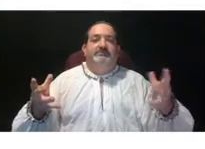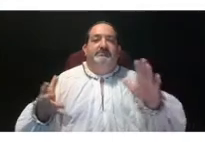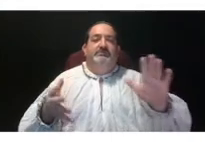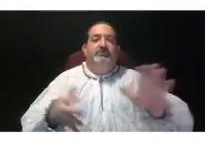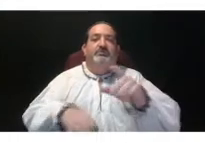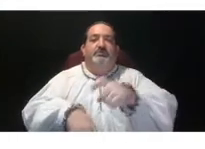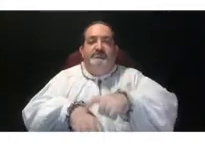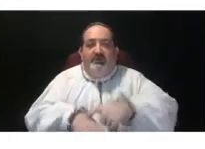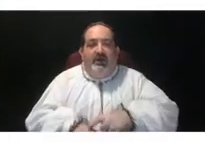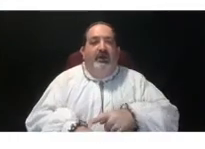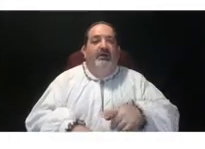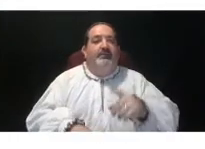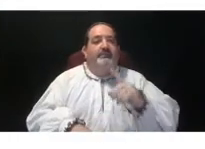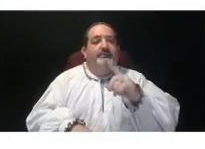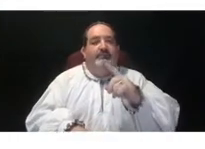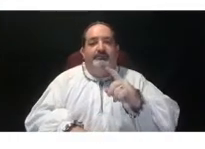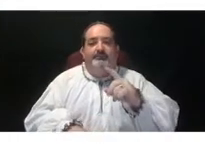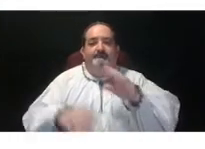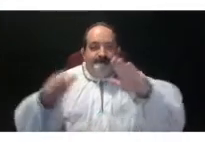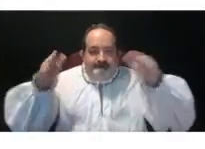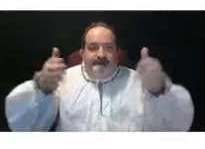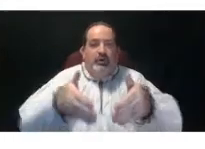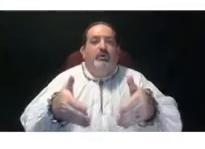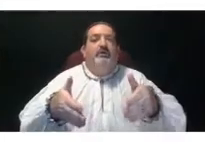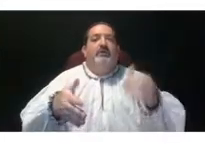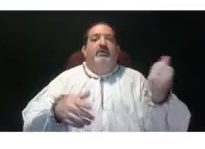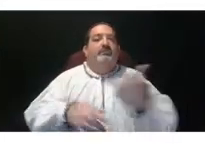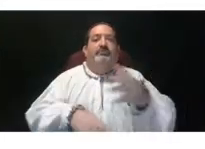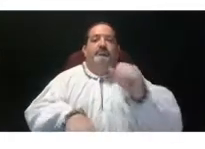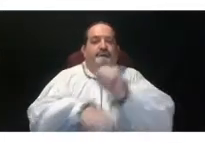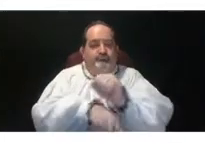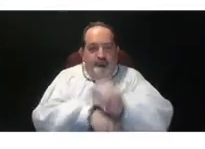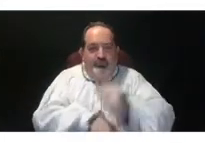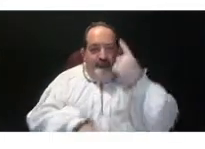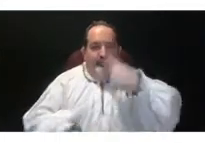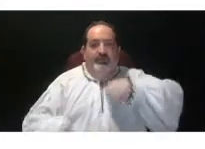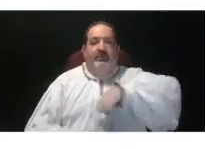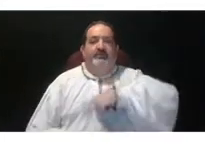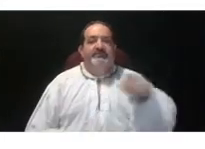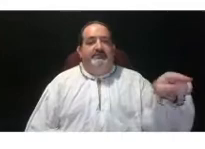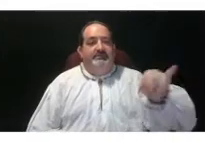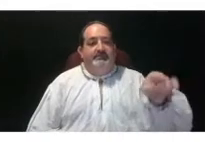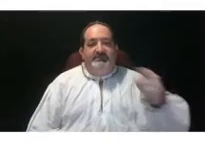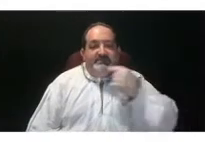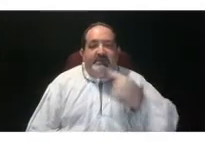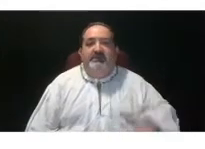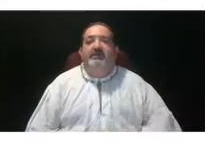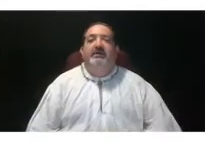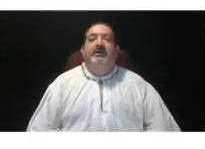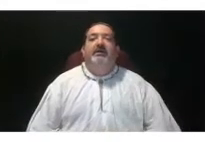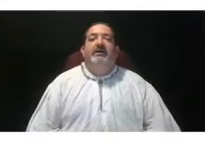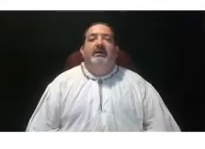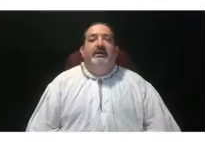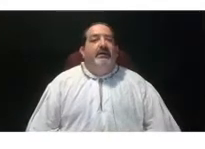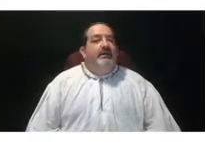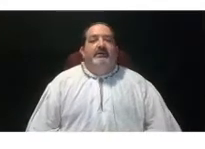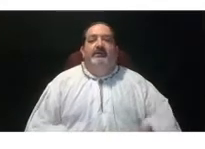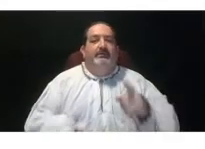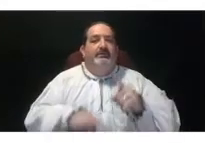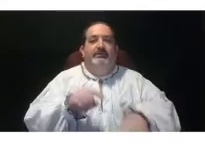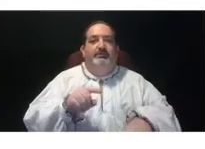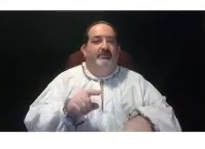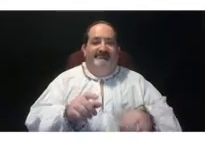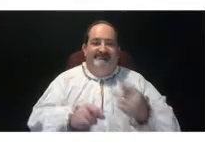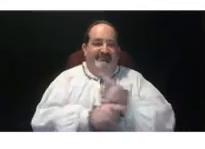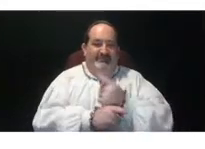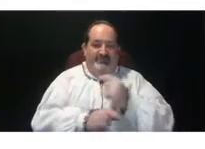time, your dedication, and everything you have done for us. As he said, we really have not been able to find the words